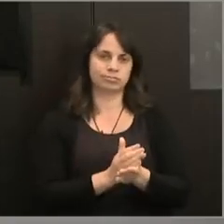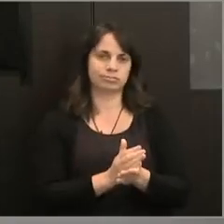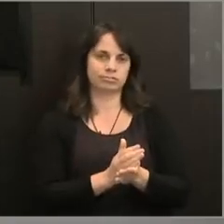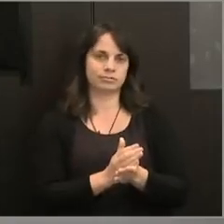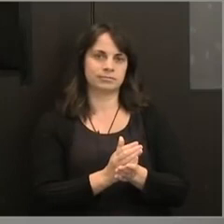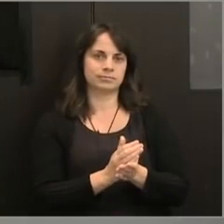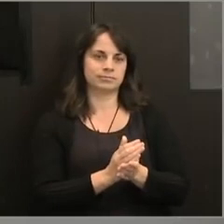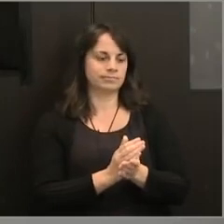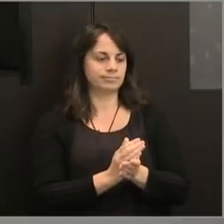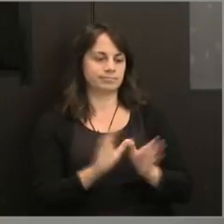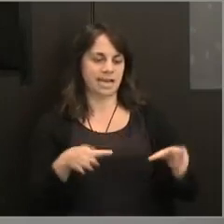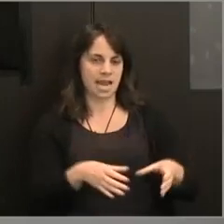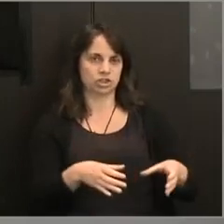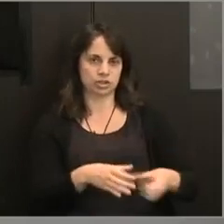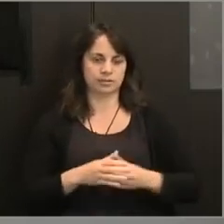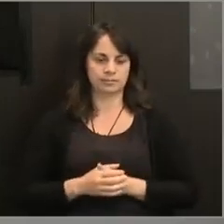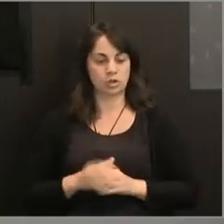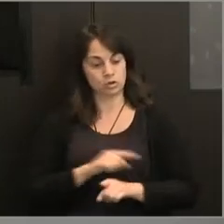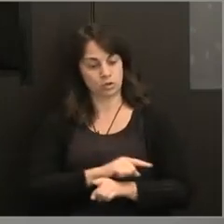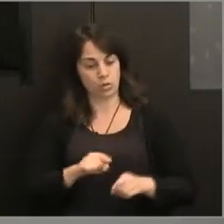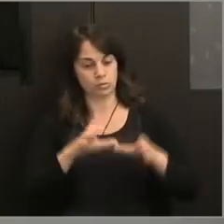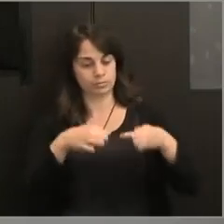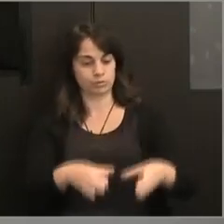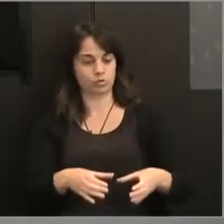So those rangatira